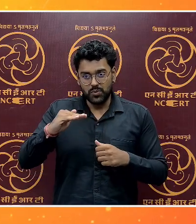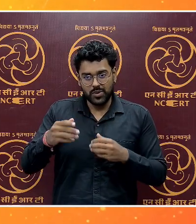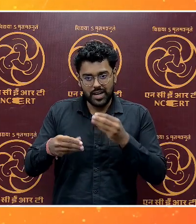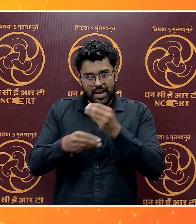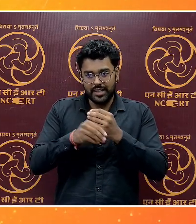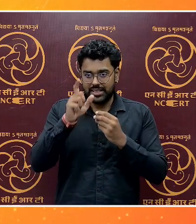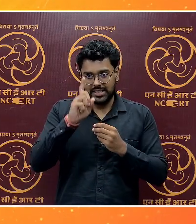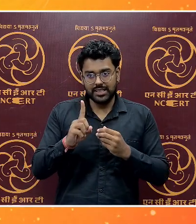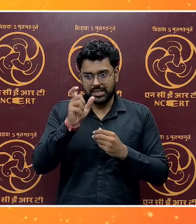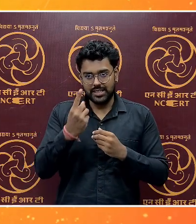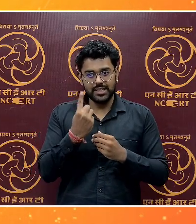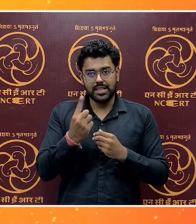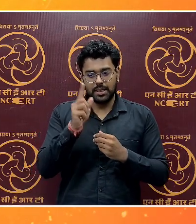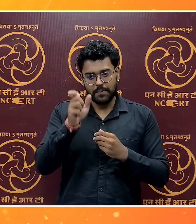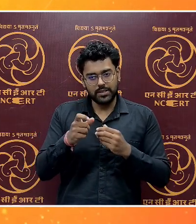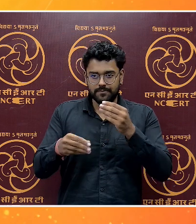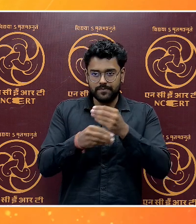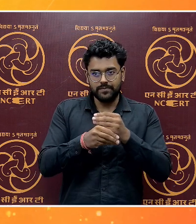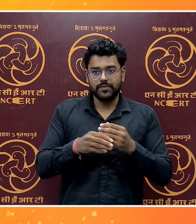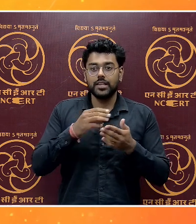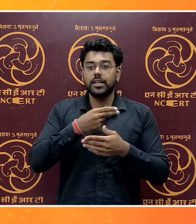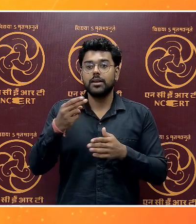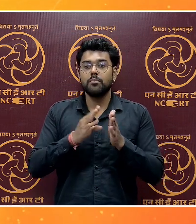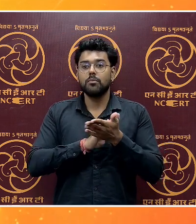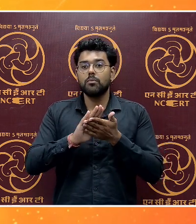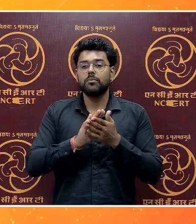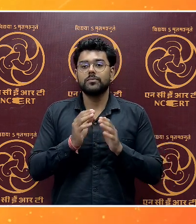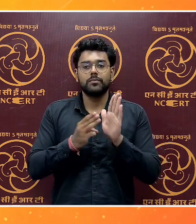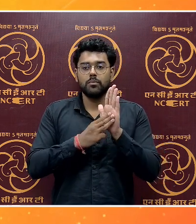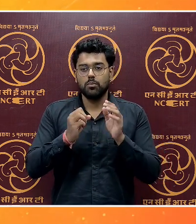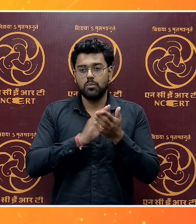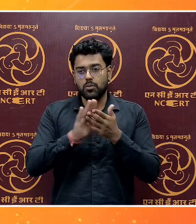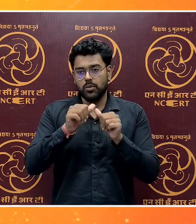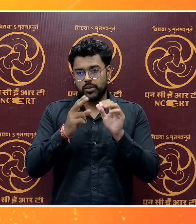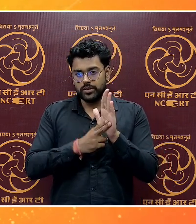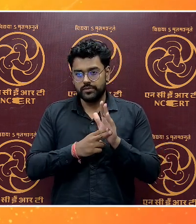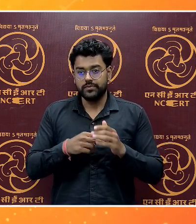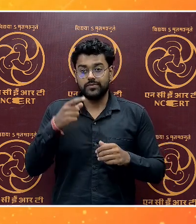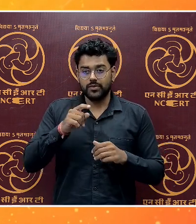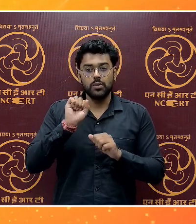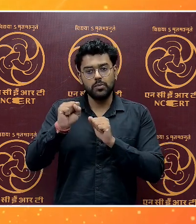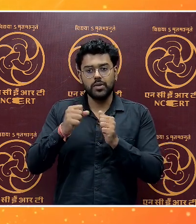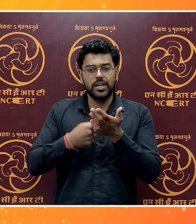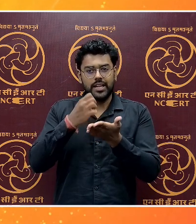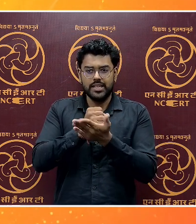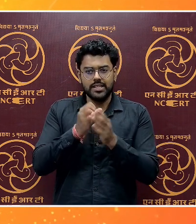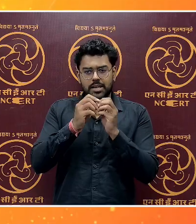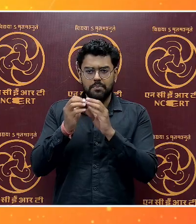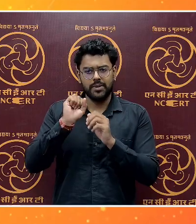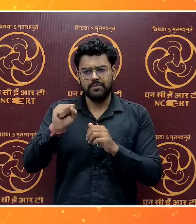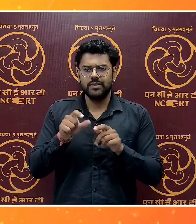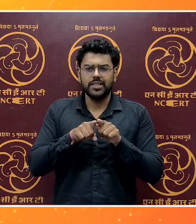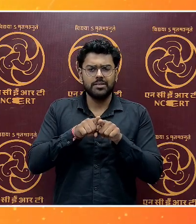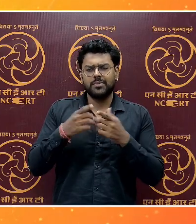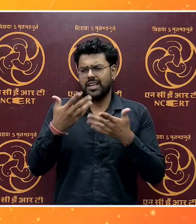student uh, as Mohan, and there will be a registration number for that particular student. Like